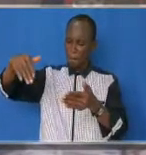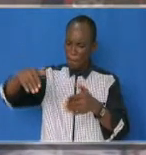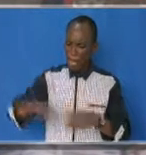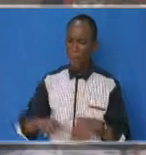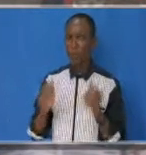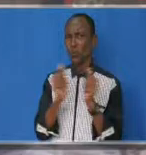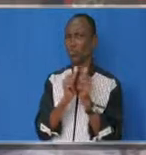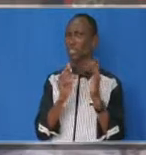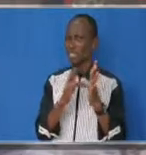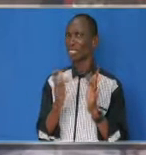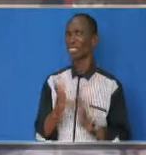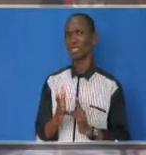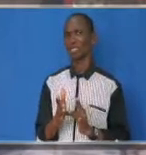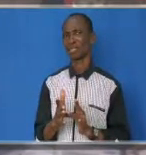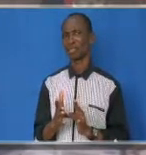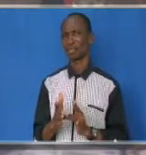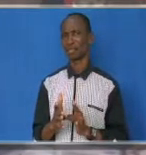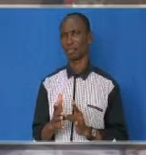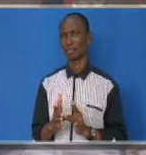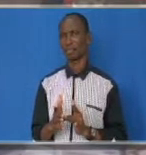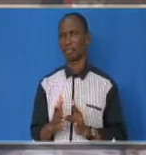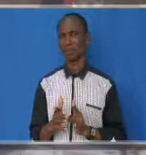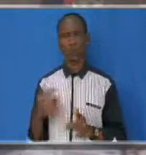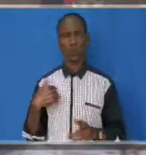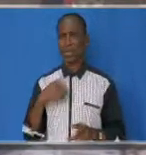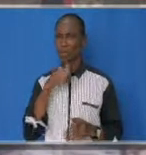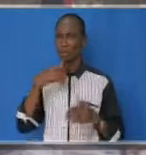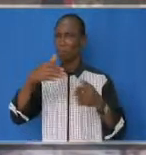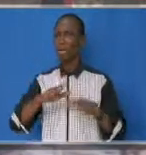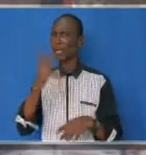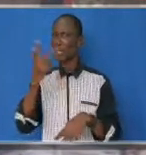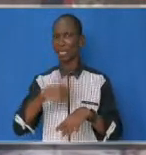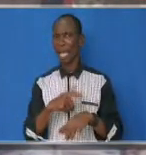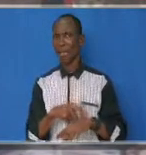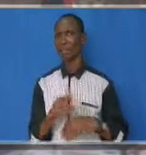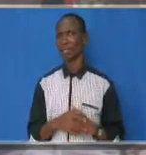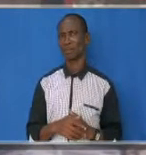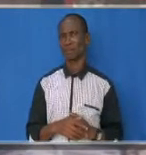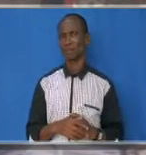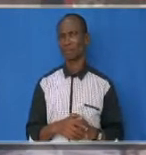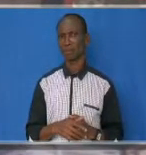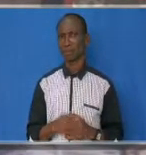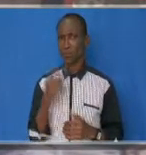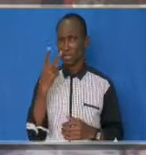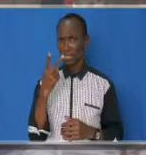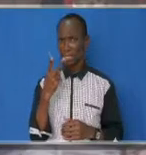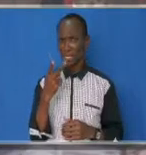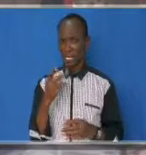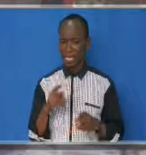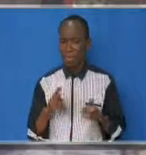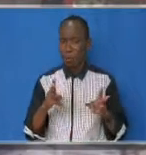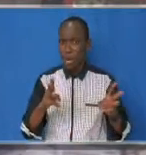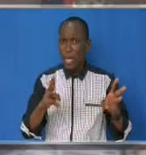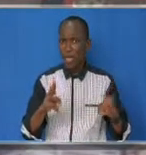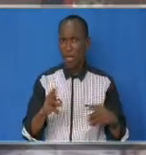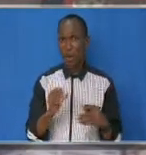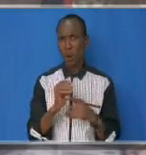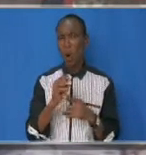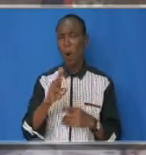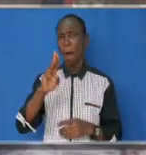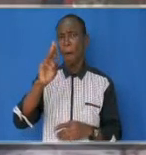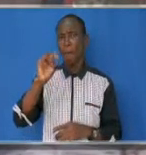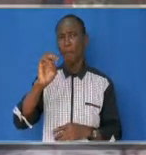fe enan ya hwe esu bo na chi nsunsan so a eba onipa na wa bo esu no.